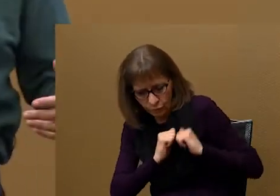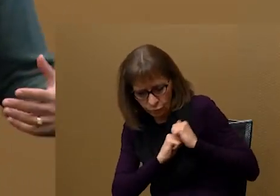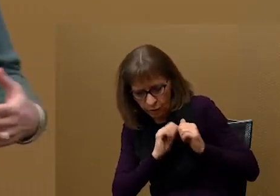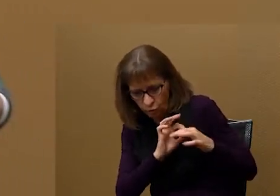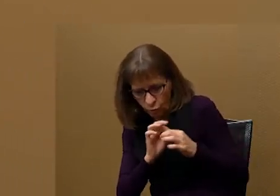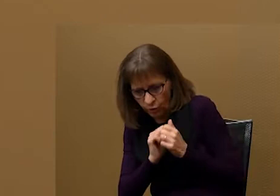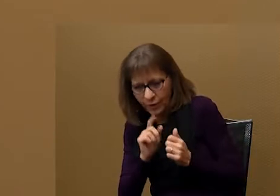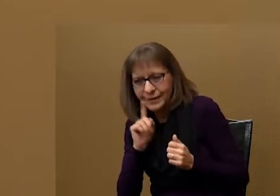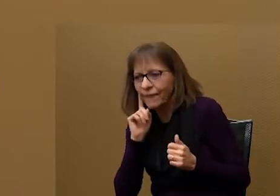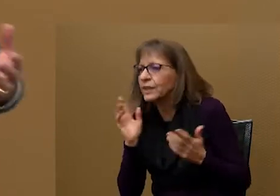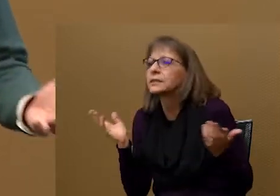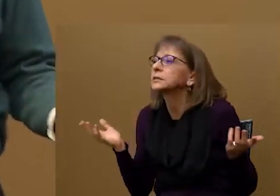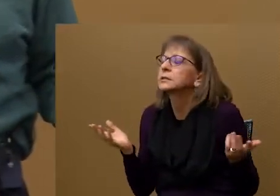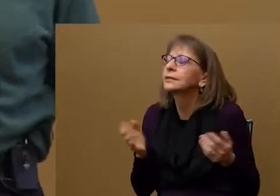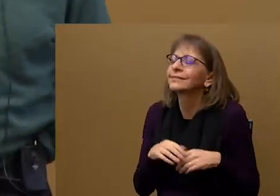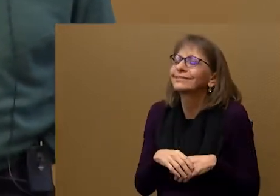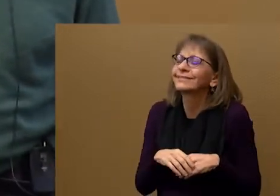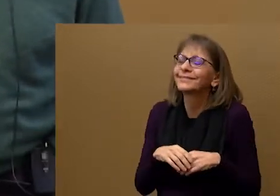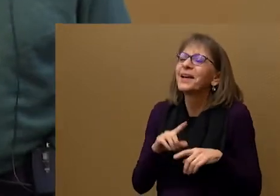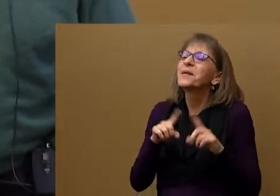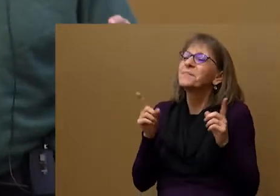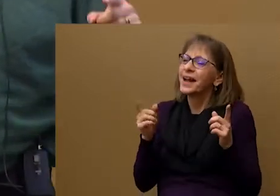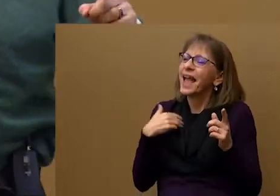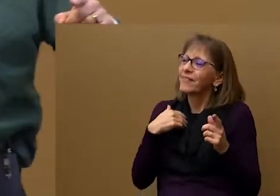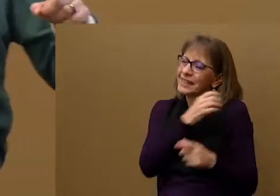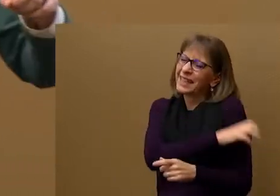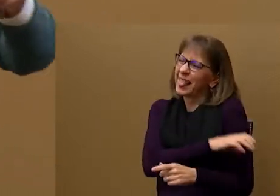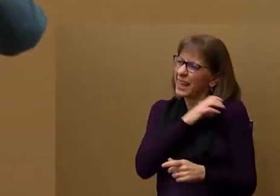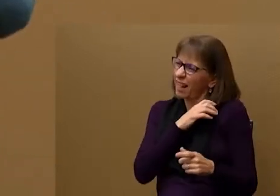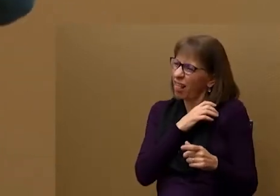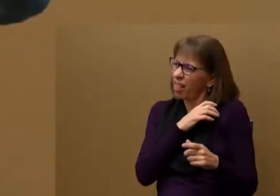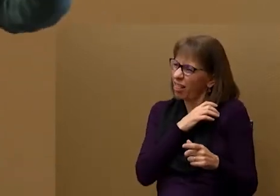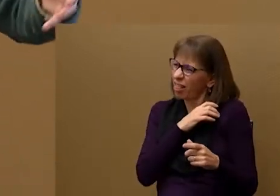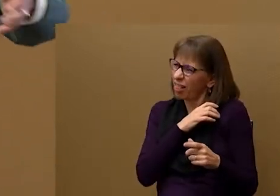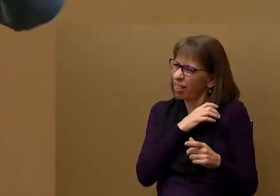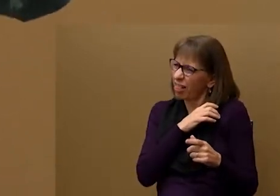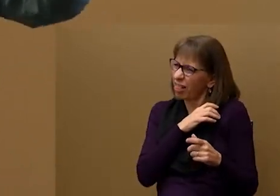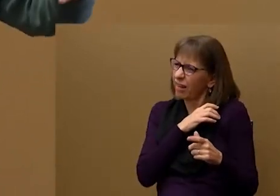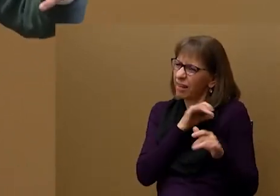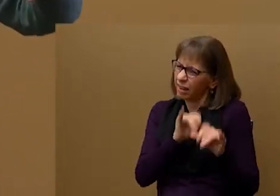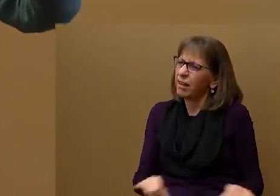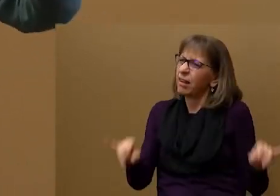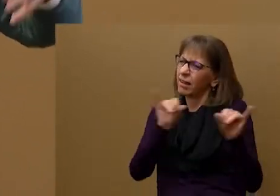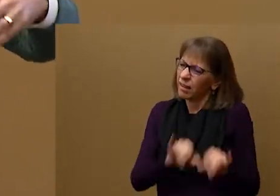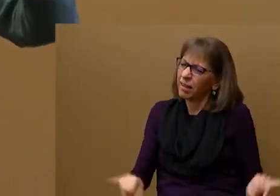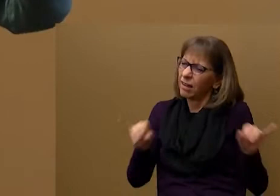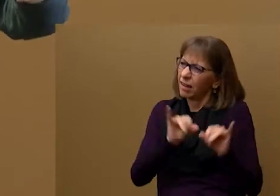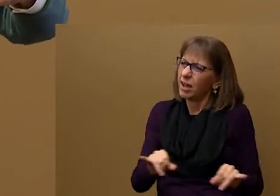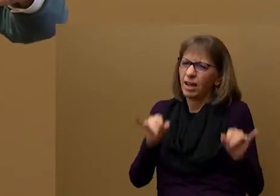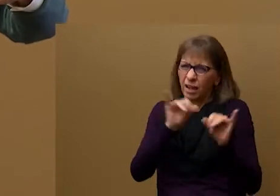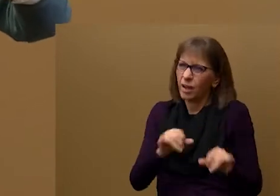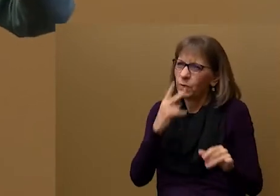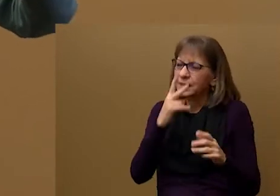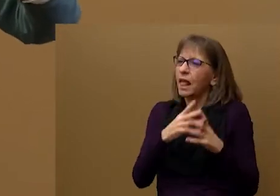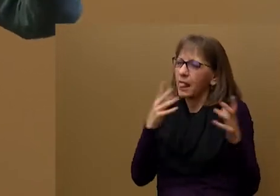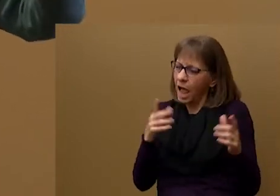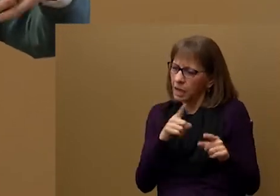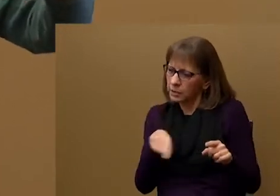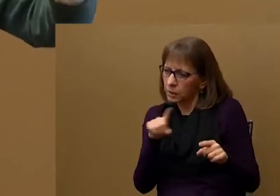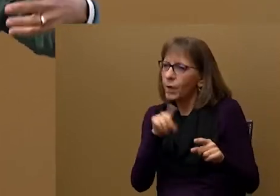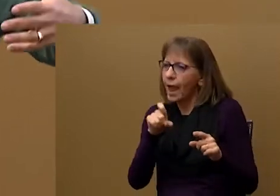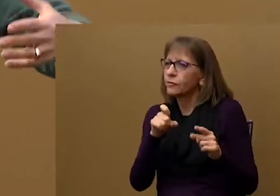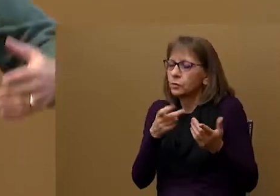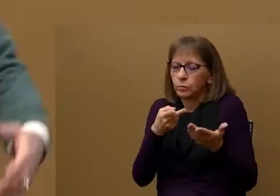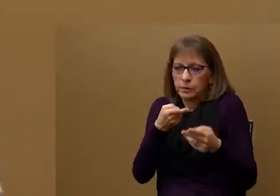as a personality structure associated with deafness. But there is this clinical syndrome that we see a lot that we